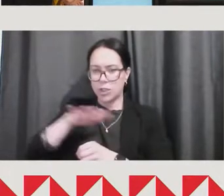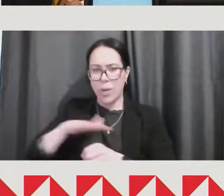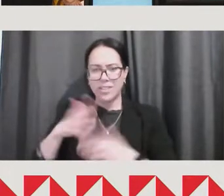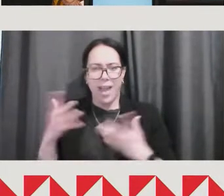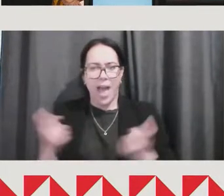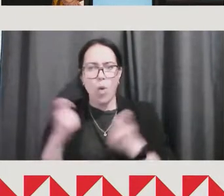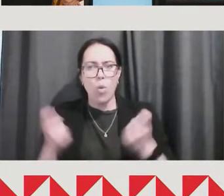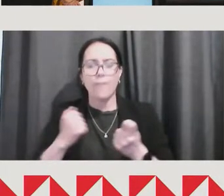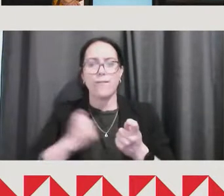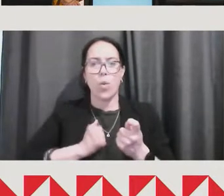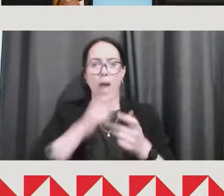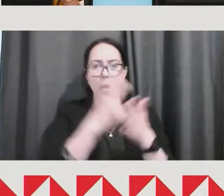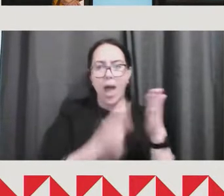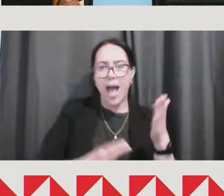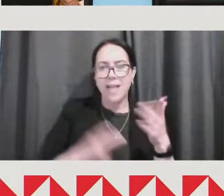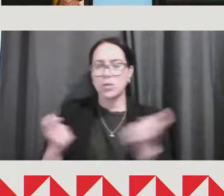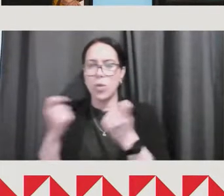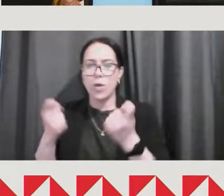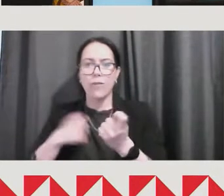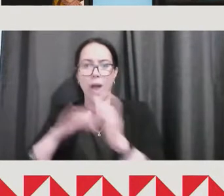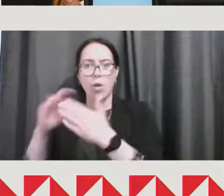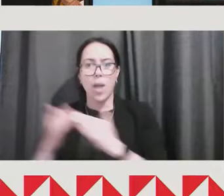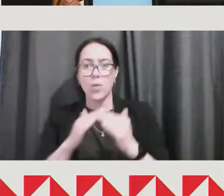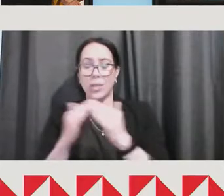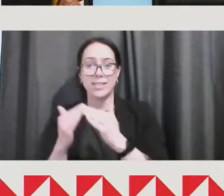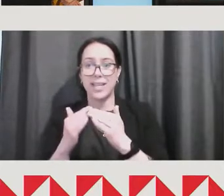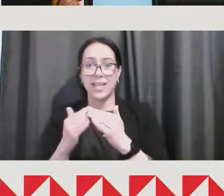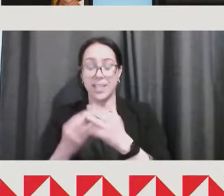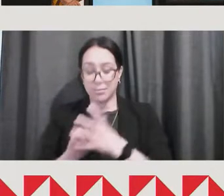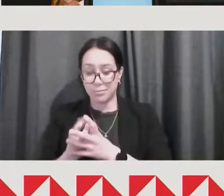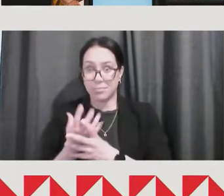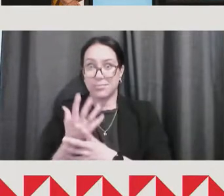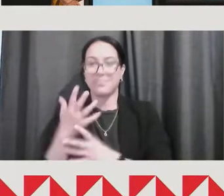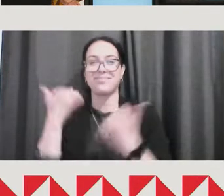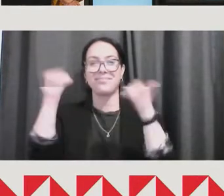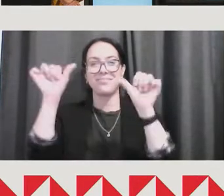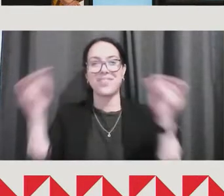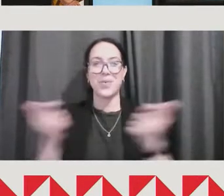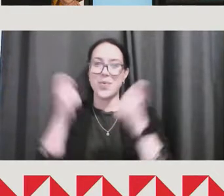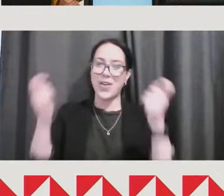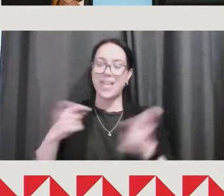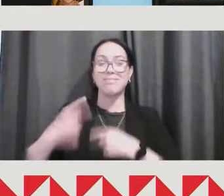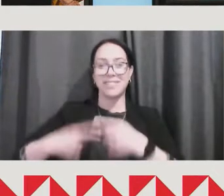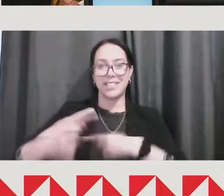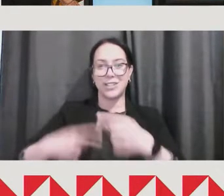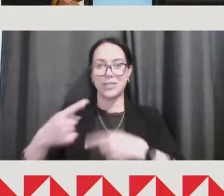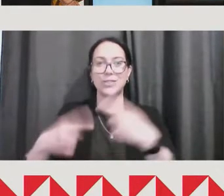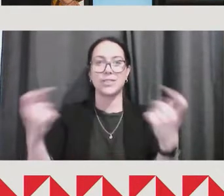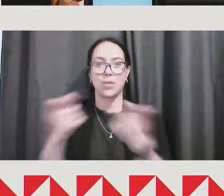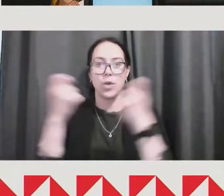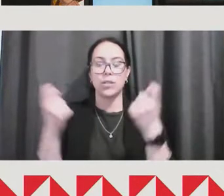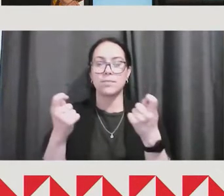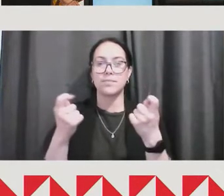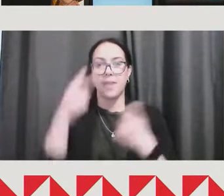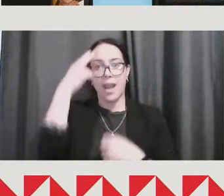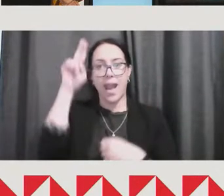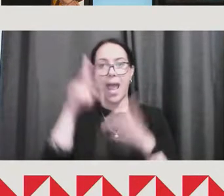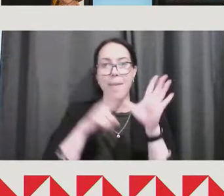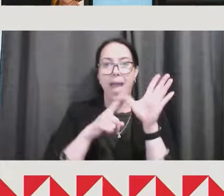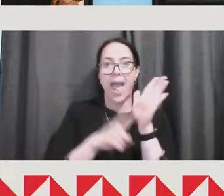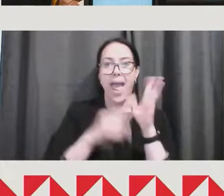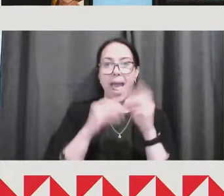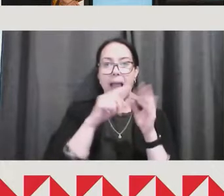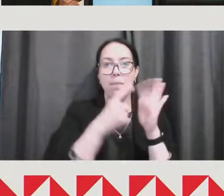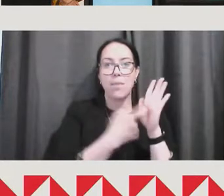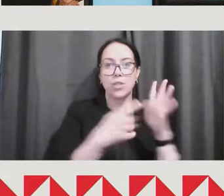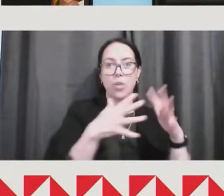and our community and it is working and still continues to work Albert Wendt who couldn't be here today but it was lovely to see